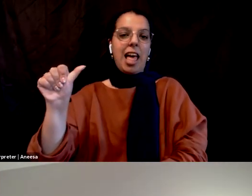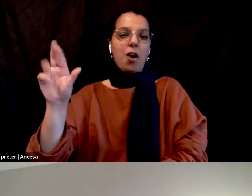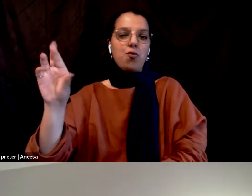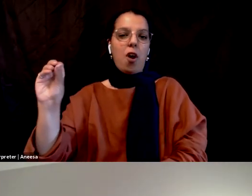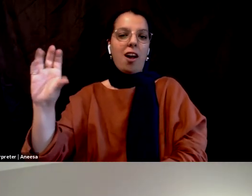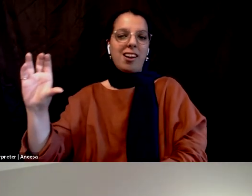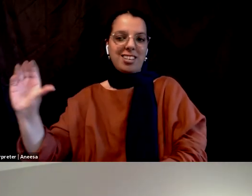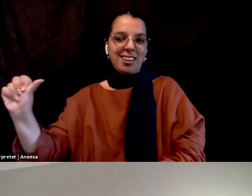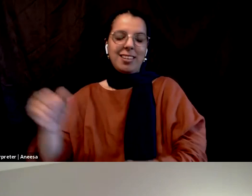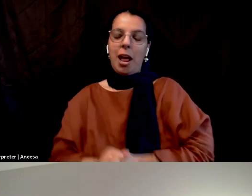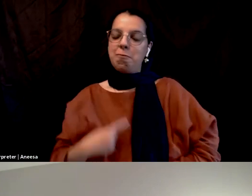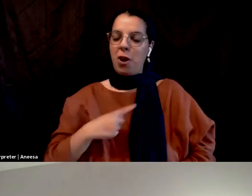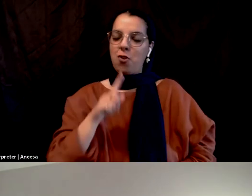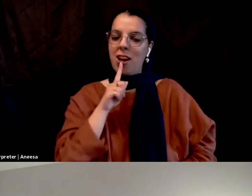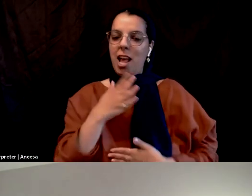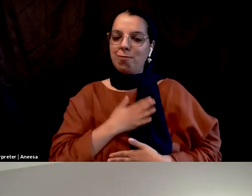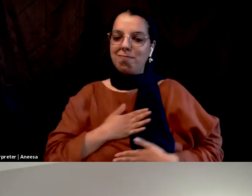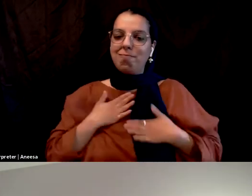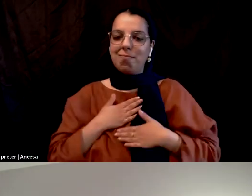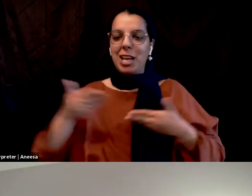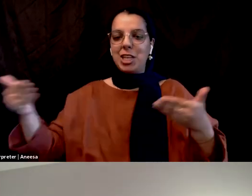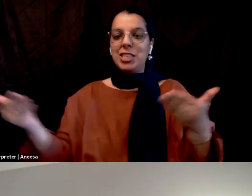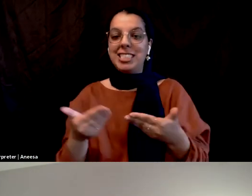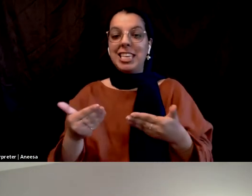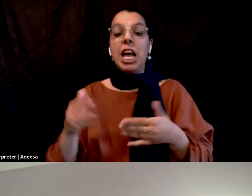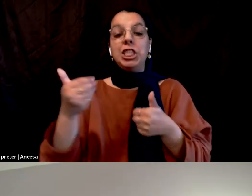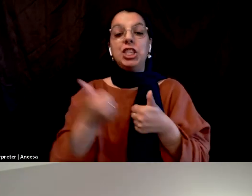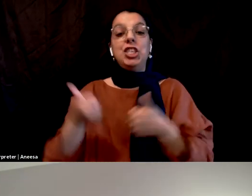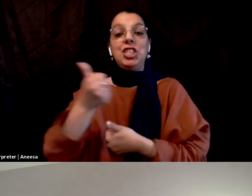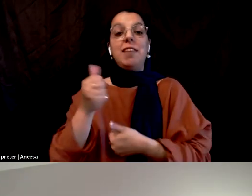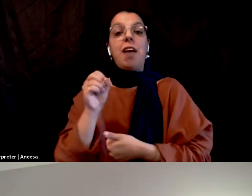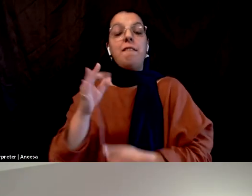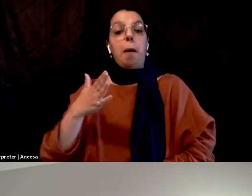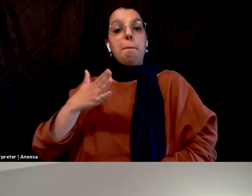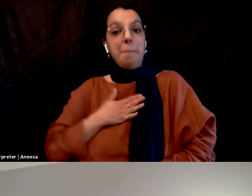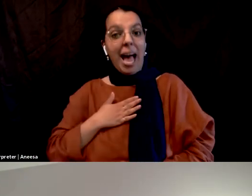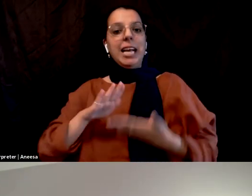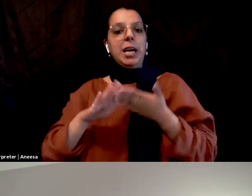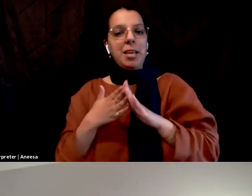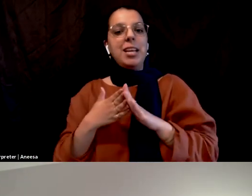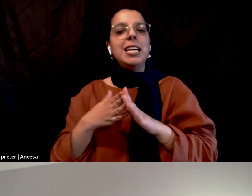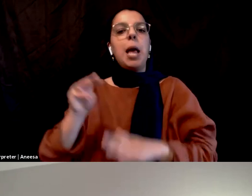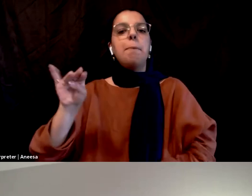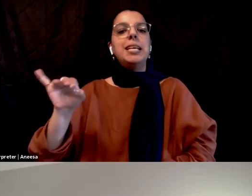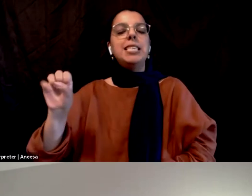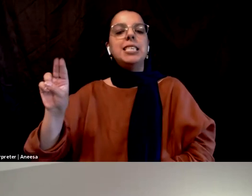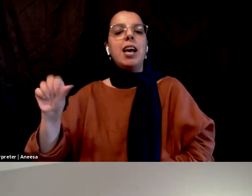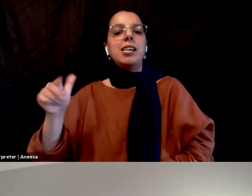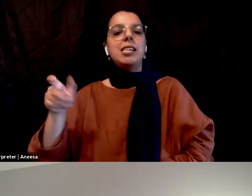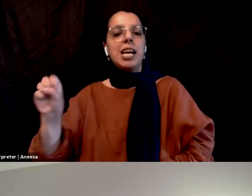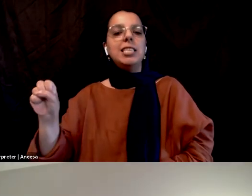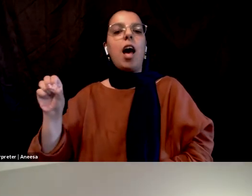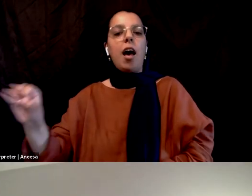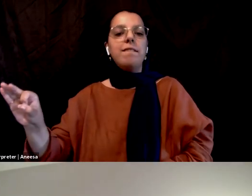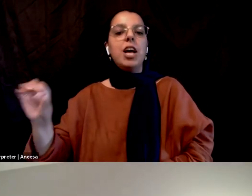I take great pleasure in introducing the chief of my community, the Mississaugas of Skugaugalan First Nation, Chief Kelly